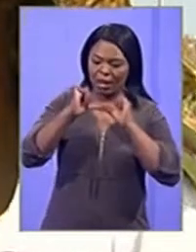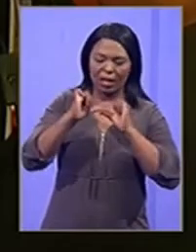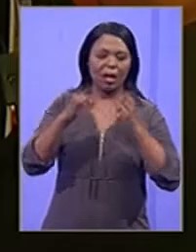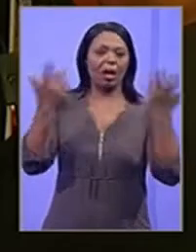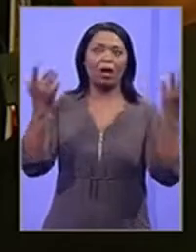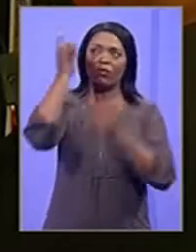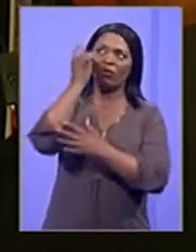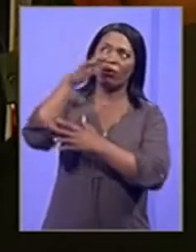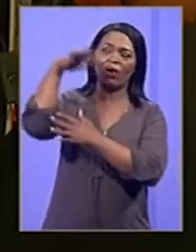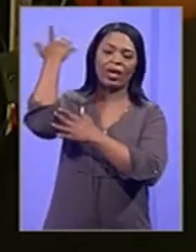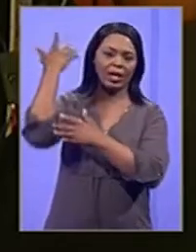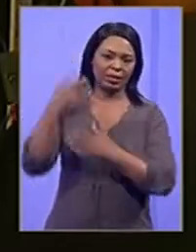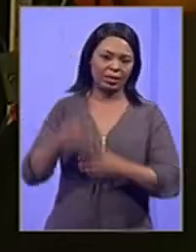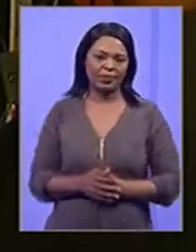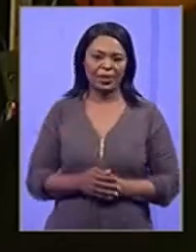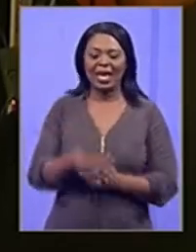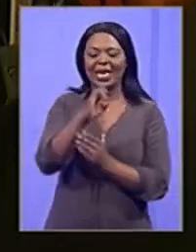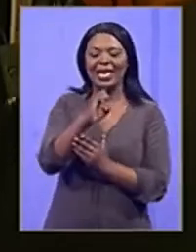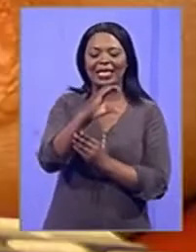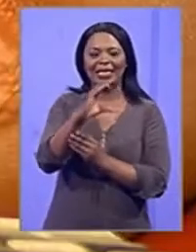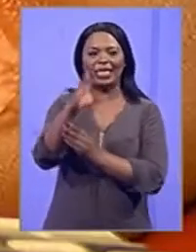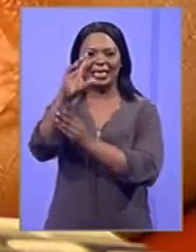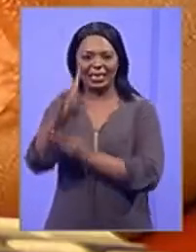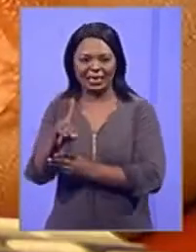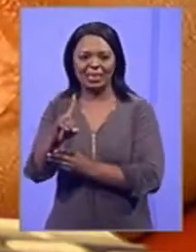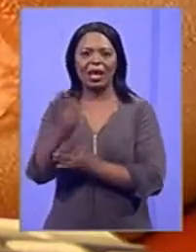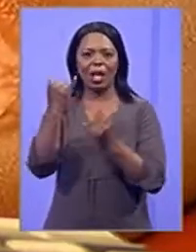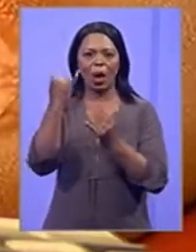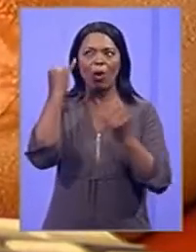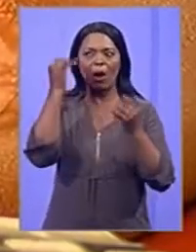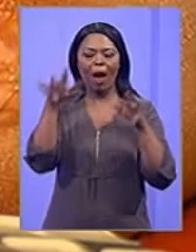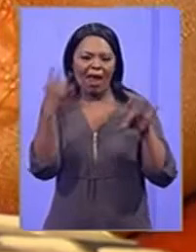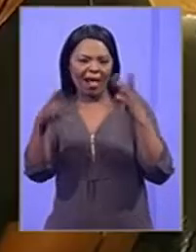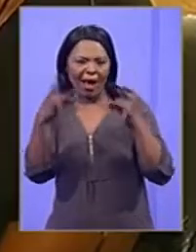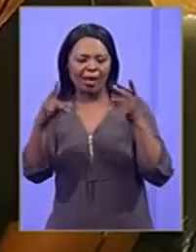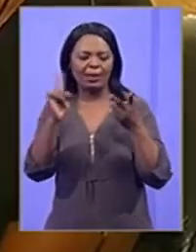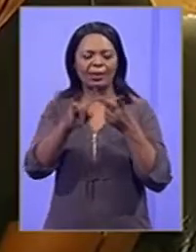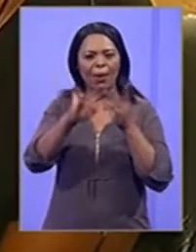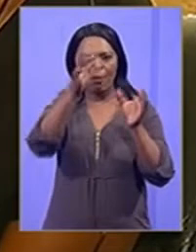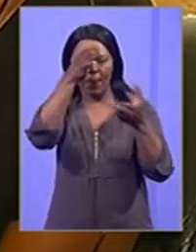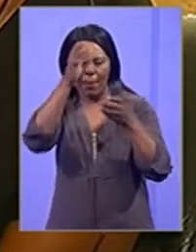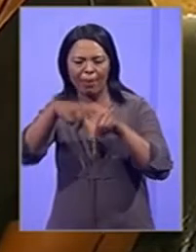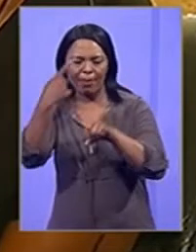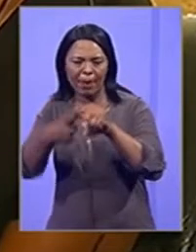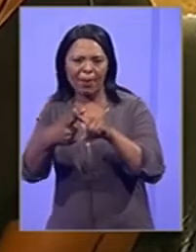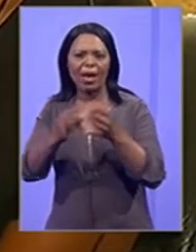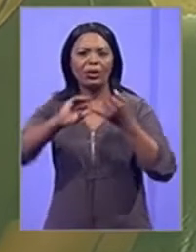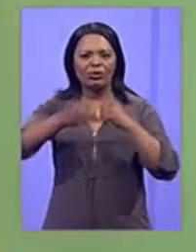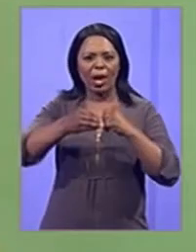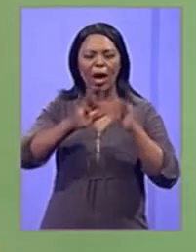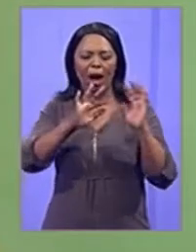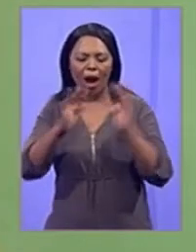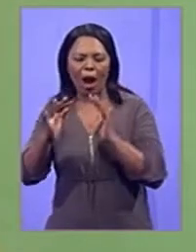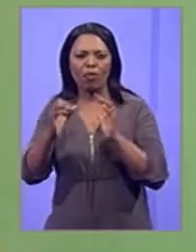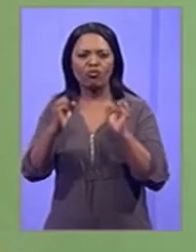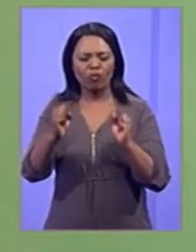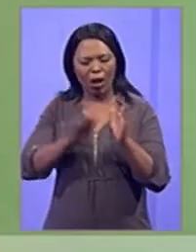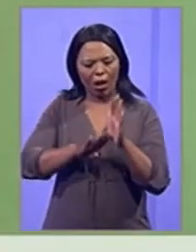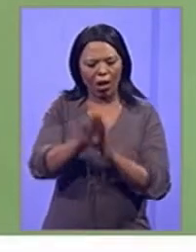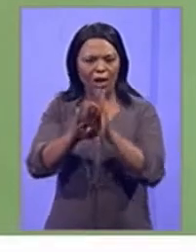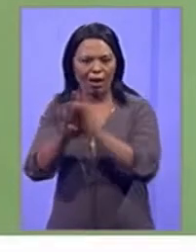lebetše. Ditsebi tša early childhood development di thega matlafatšo ya thuto lefelong leo. Education and learning actually starts when a